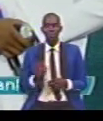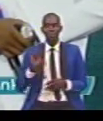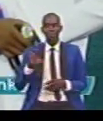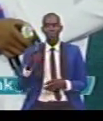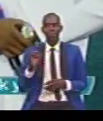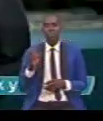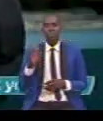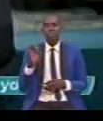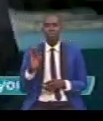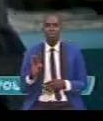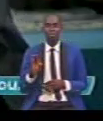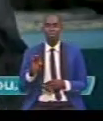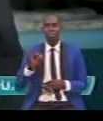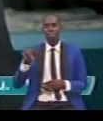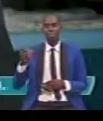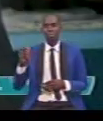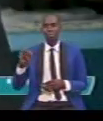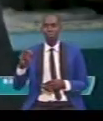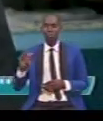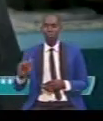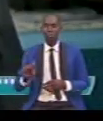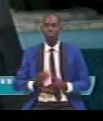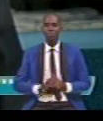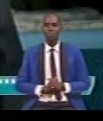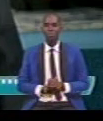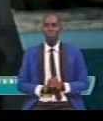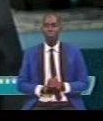from Moze District here in Zambia.